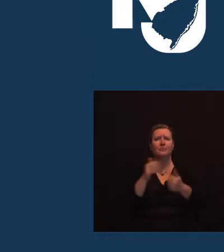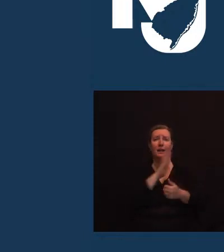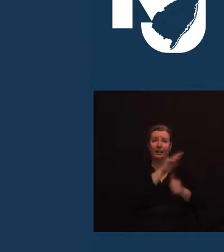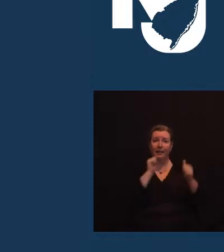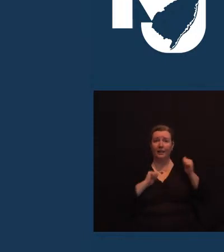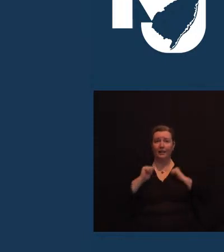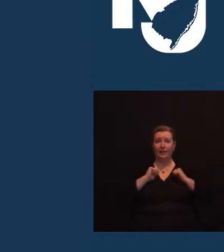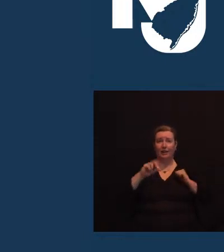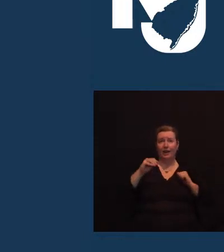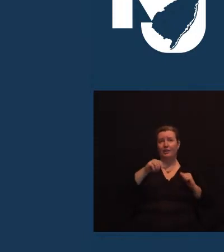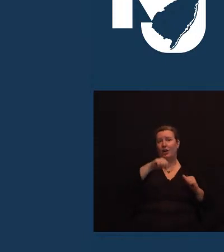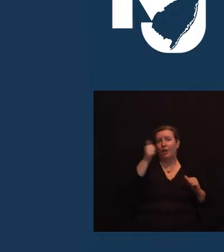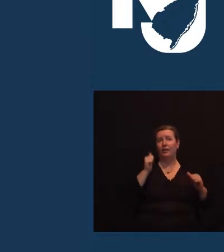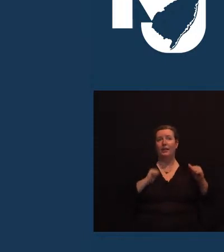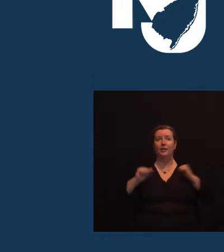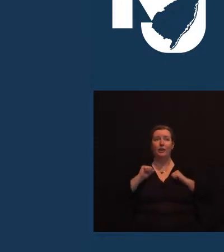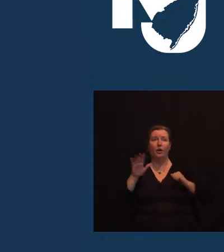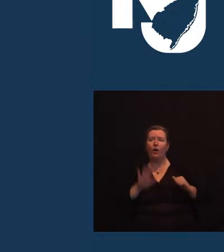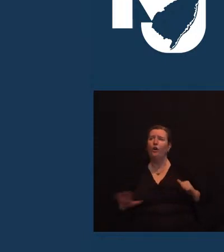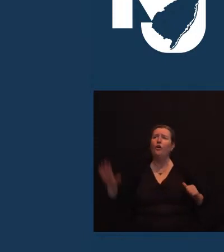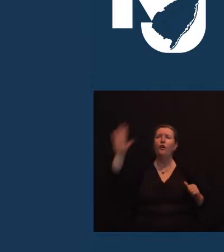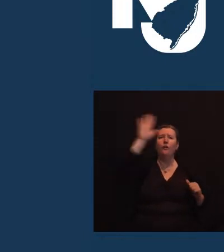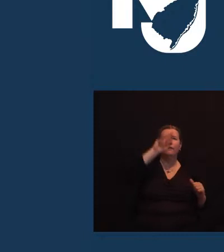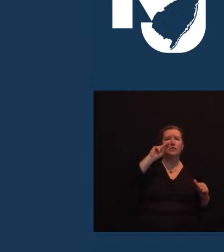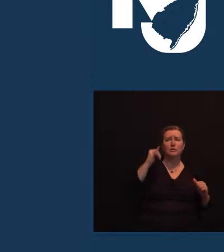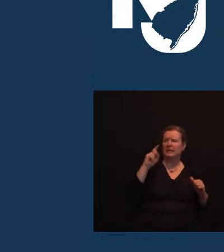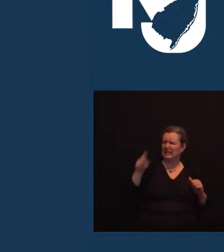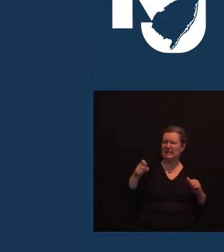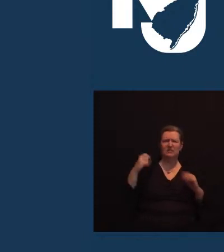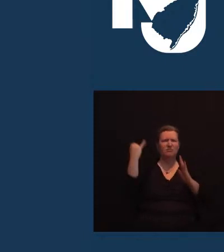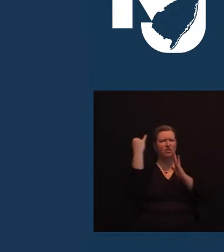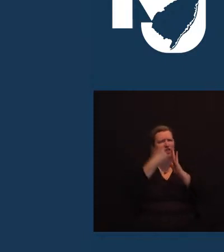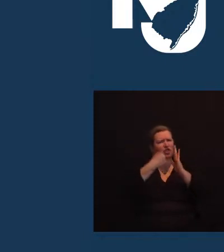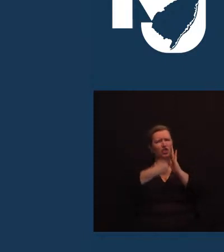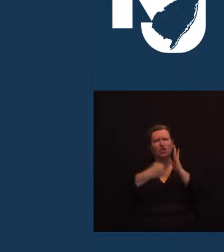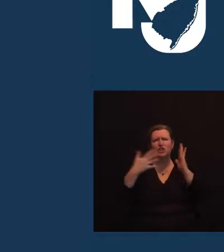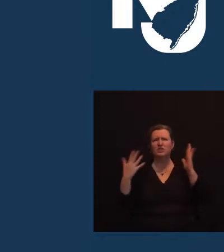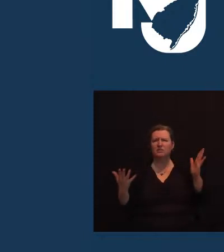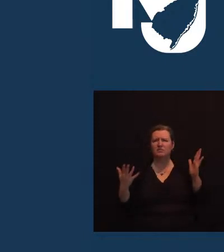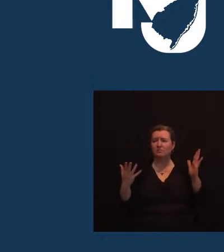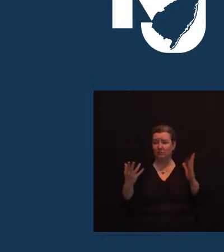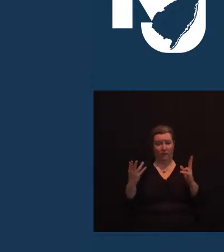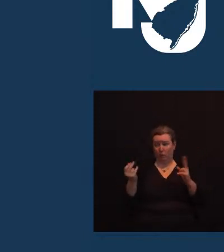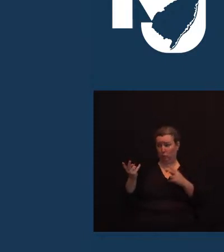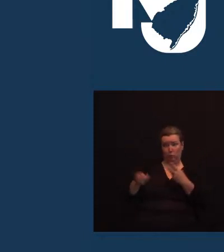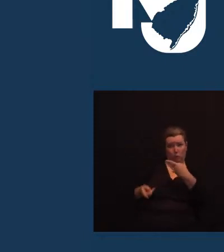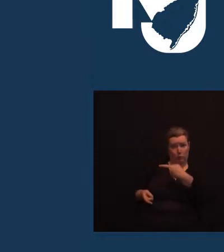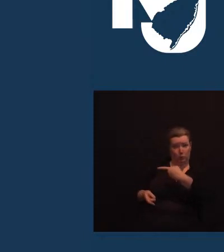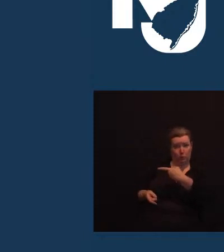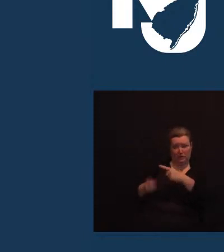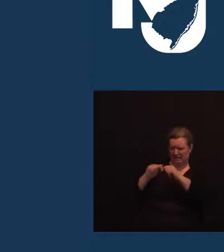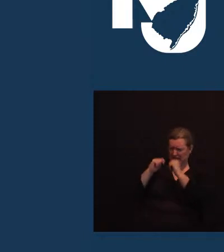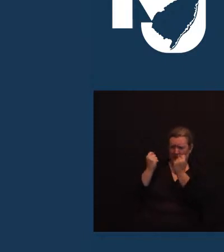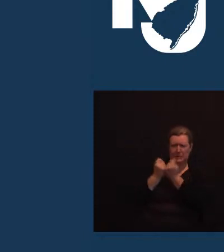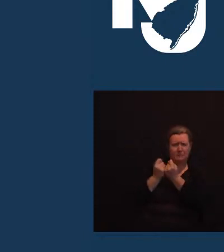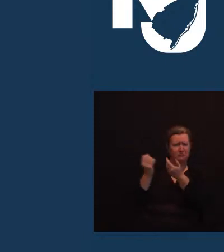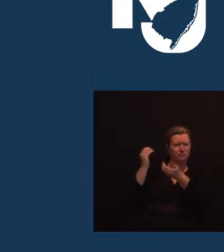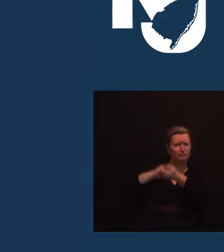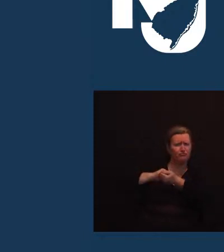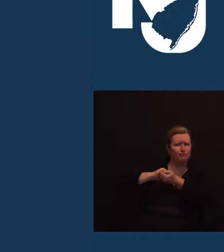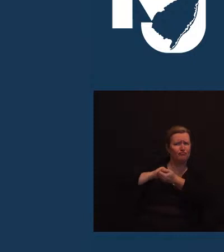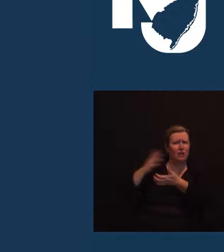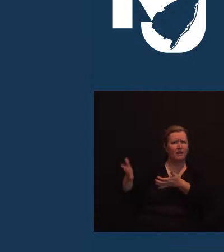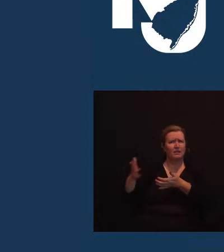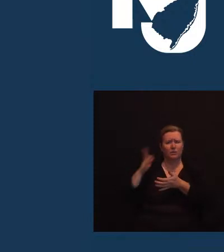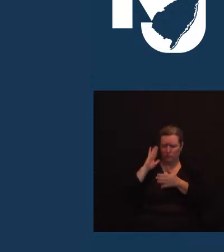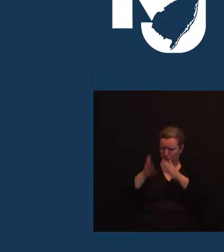state. We need the arts more than ever. And with folks like Carmela and Joanne and their team, I know this is a need that will be fulfilled. We had a